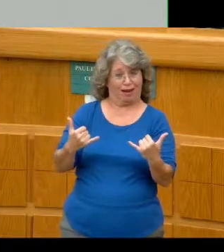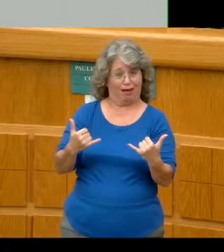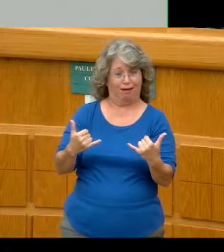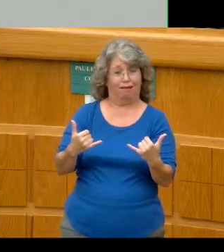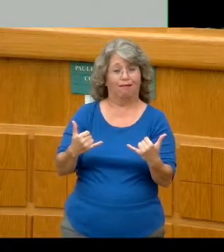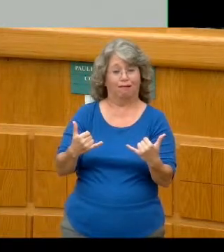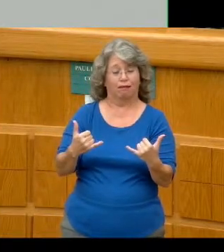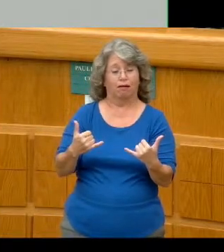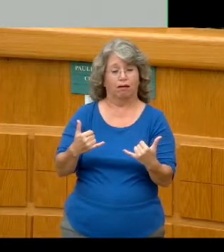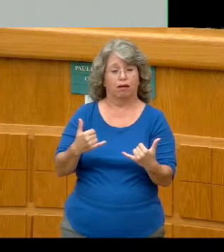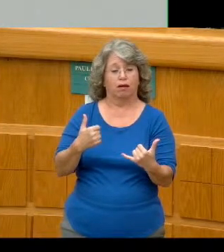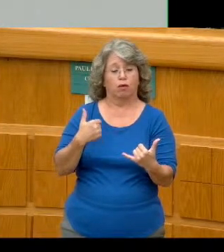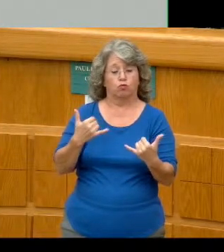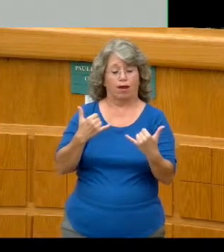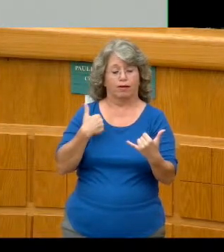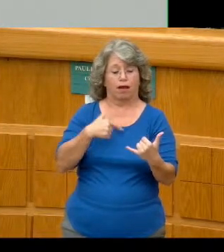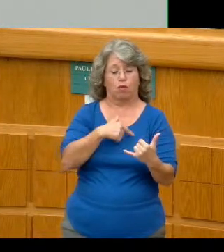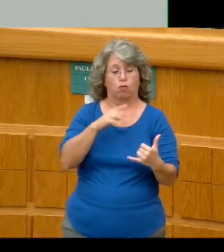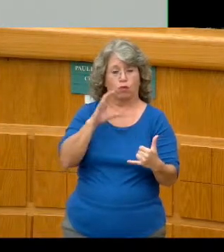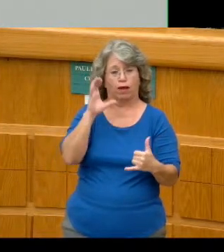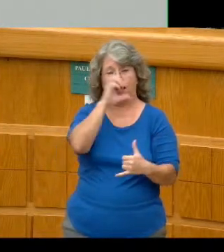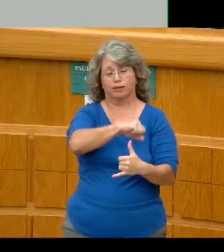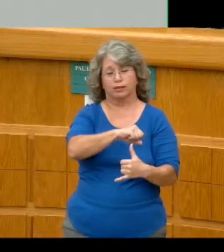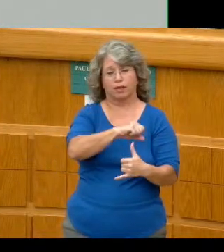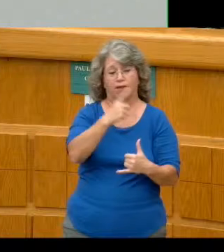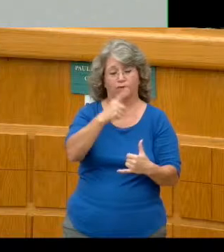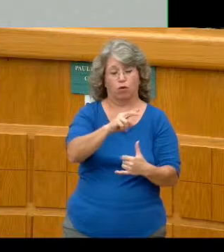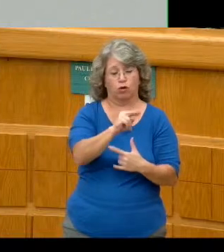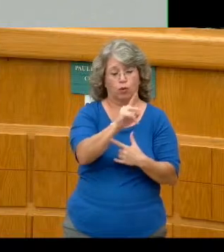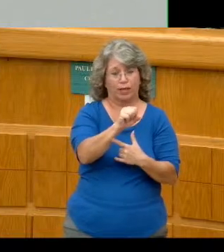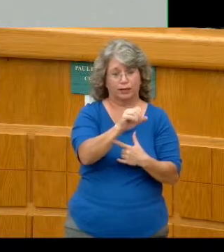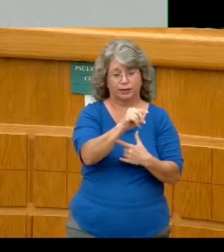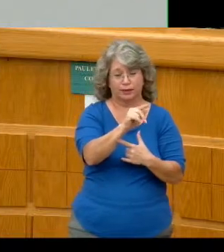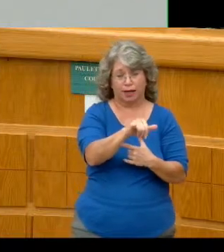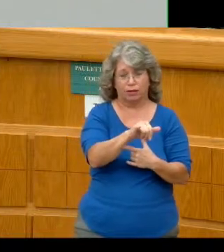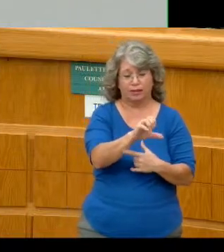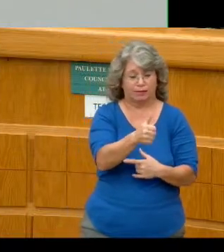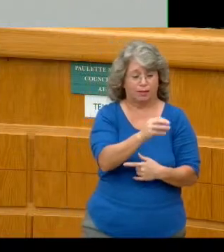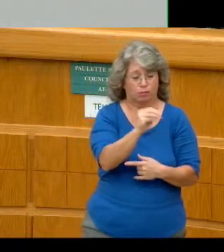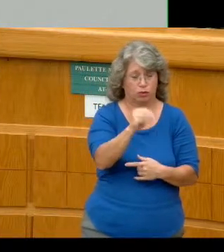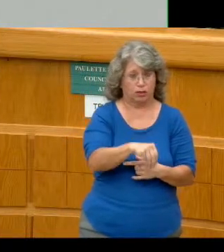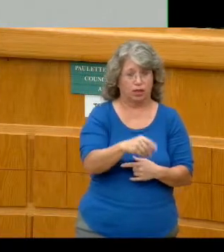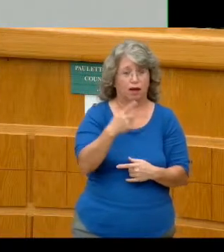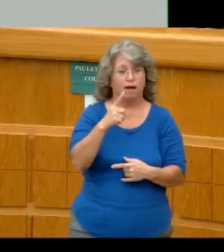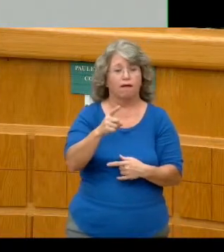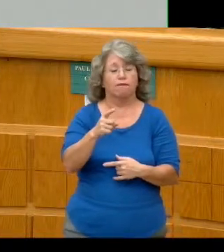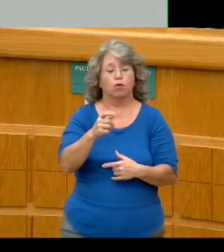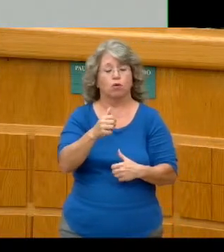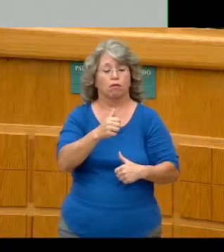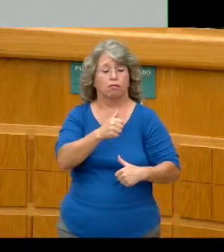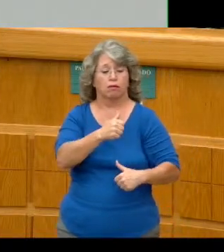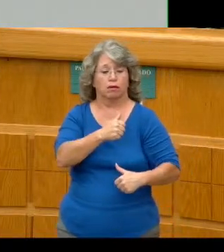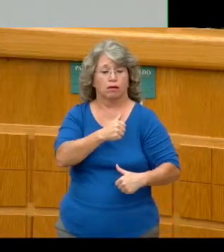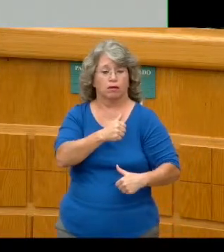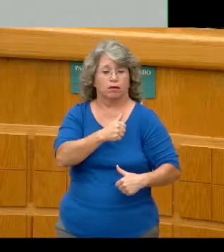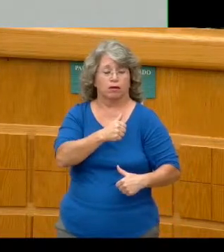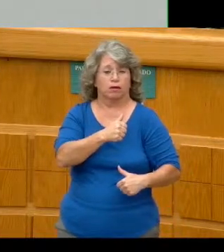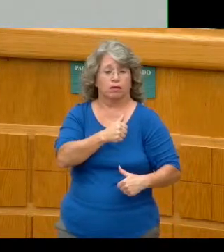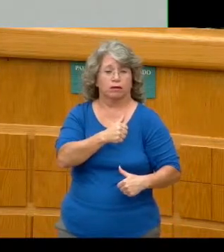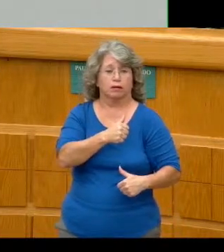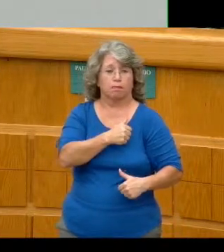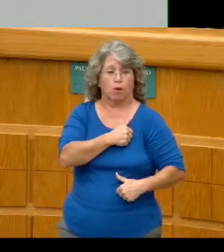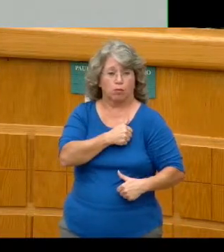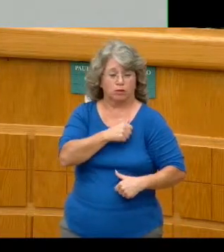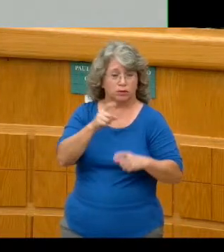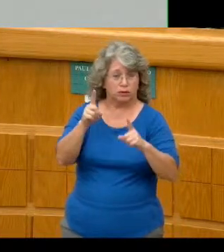the percent positives for all of Nueces is 10%. For the mobile testing stations where we actually know every single negative that comes